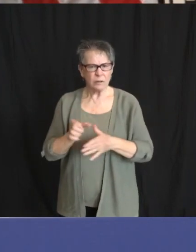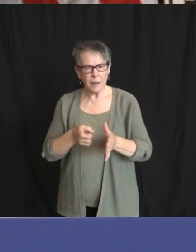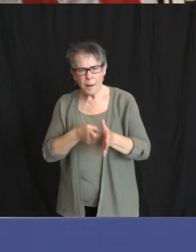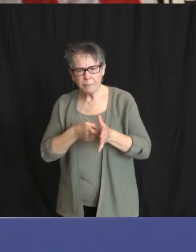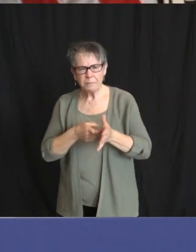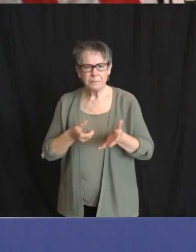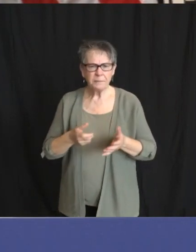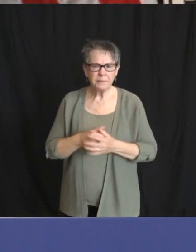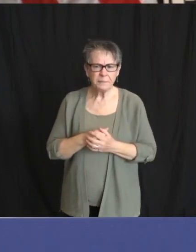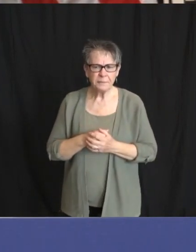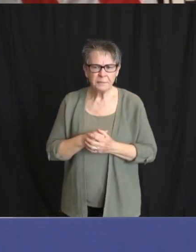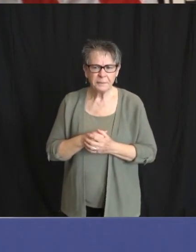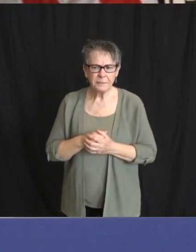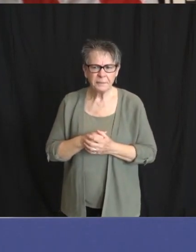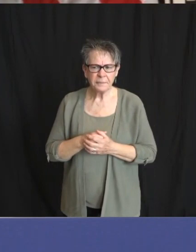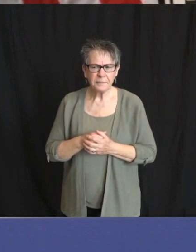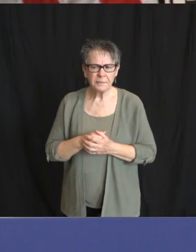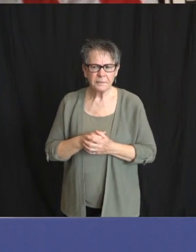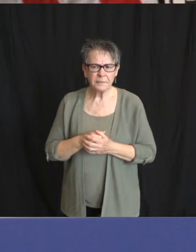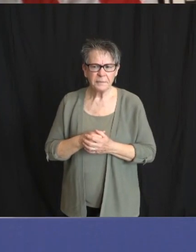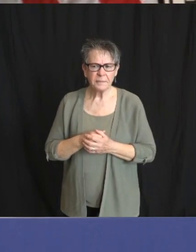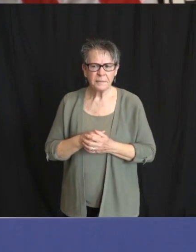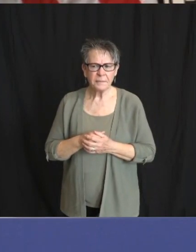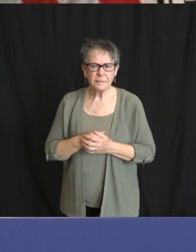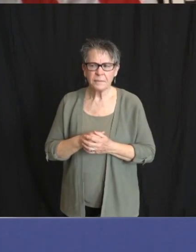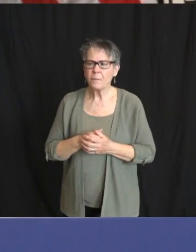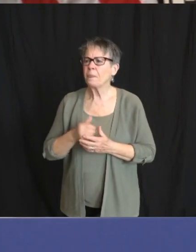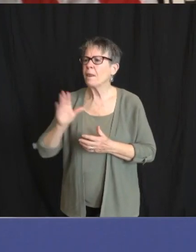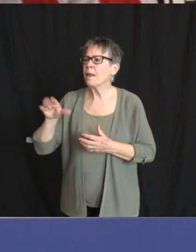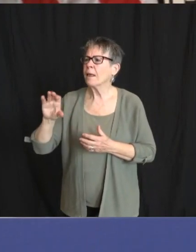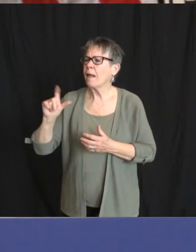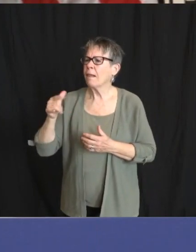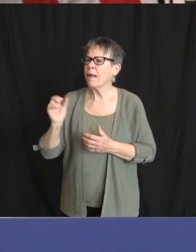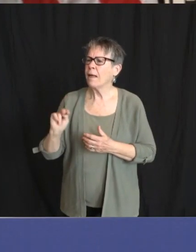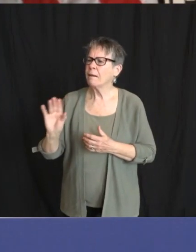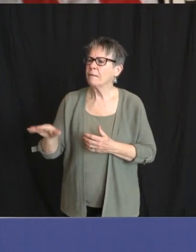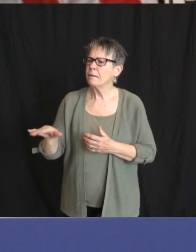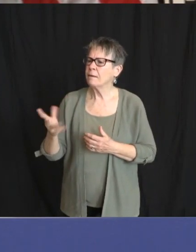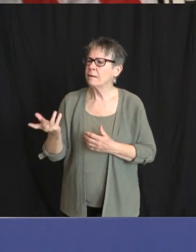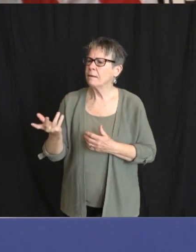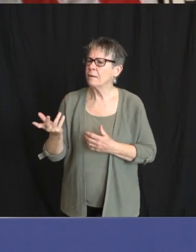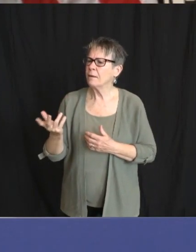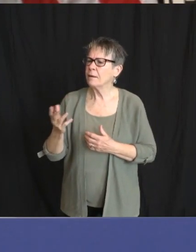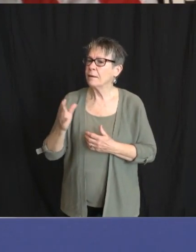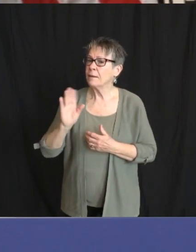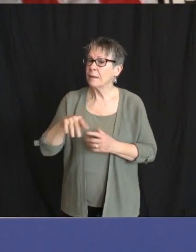some color? What charges were authorized against the organizer of yesterday's protests in Trenton?